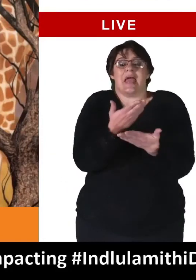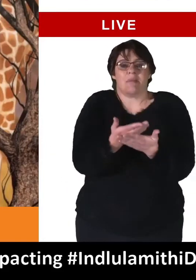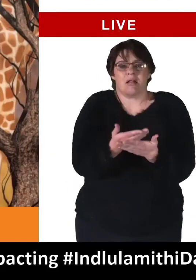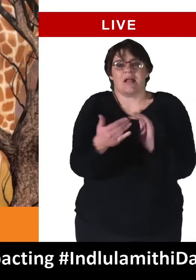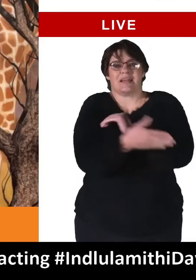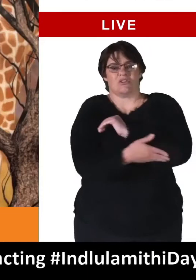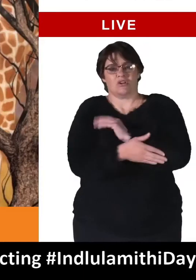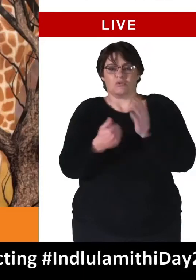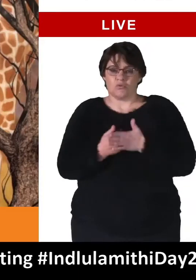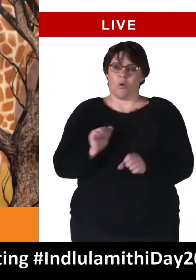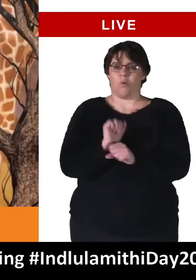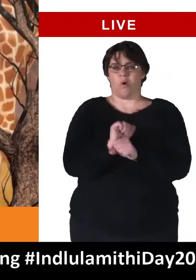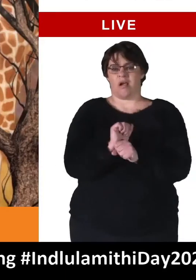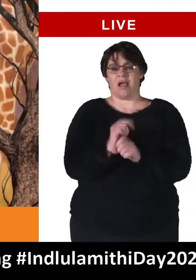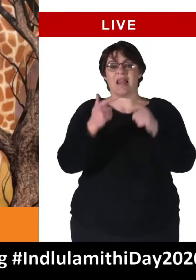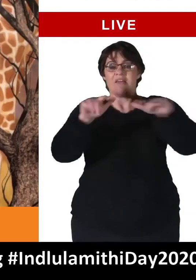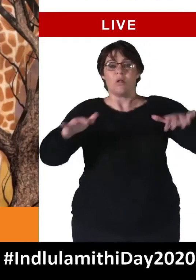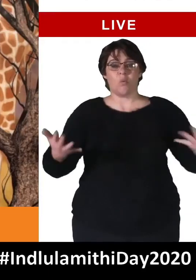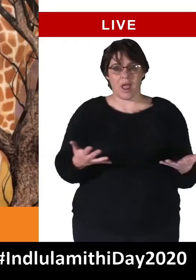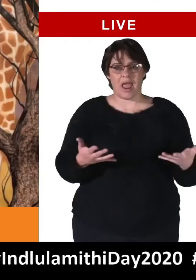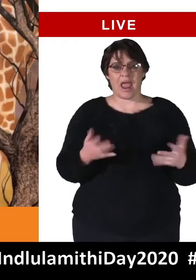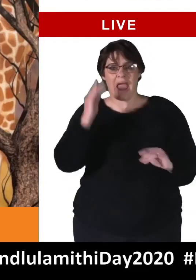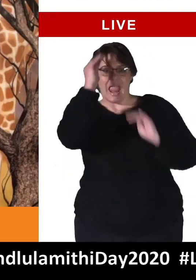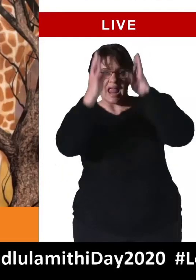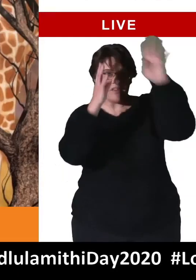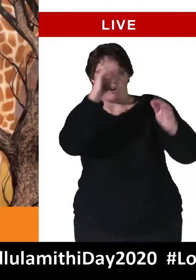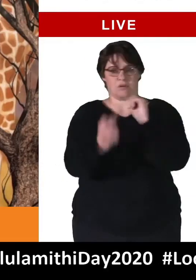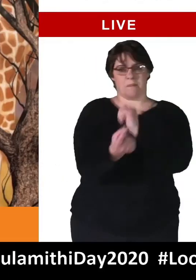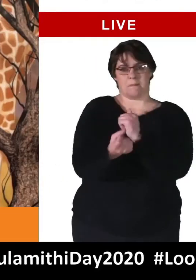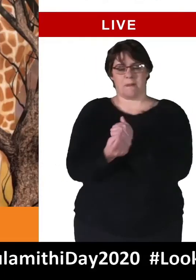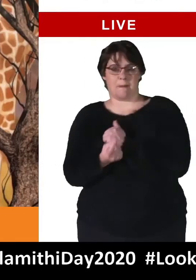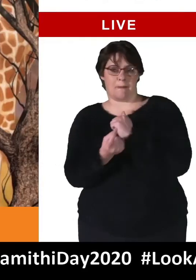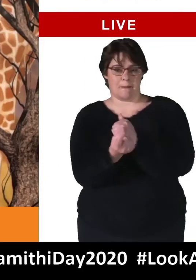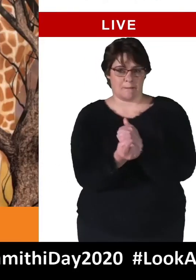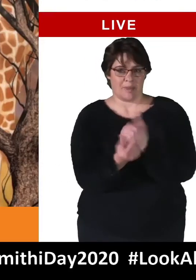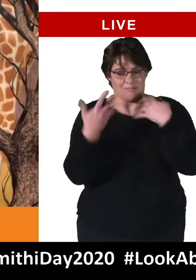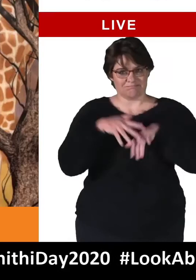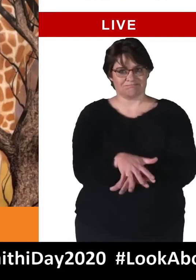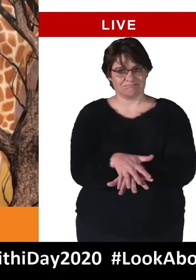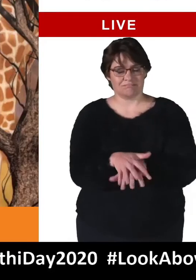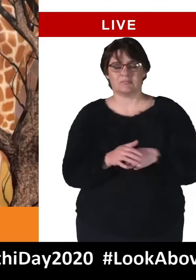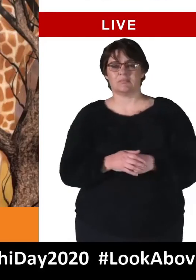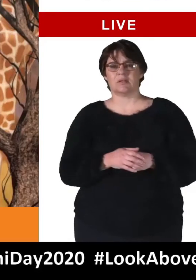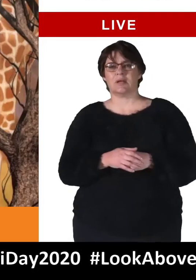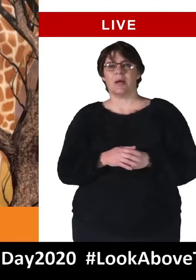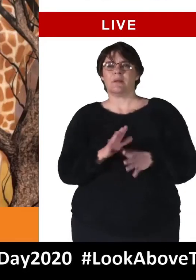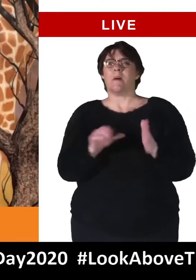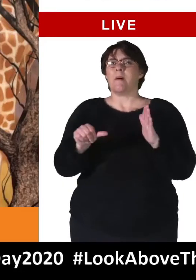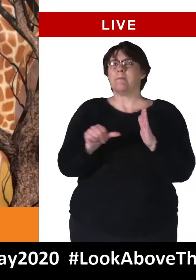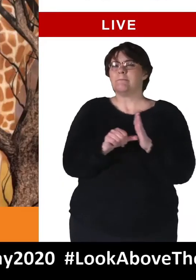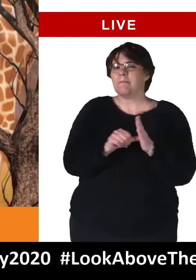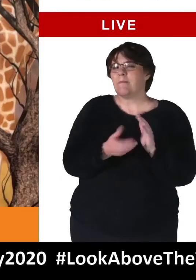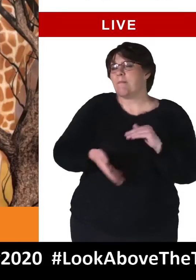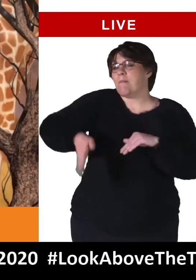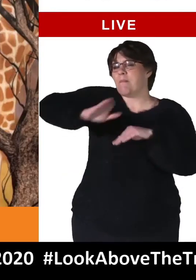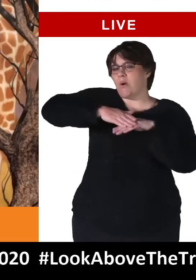the country to operate at a level where such innovations are coming? But on top of that, I think the point